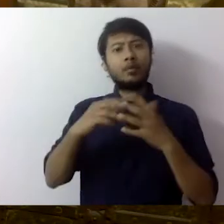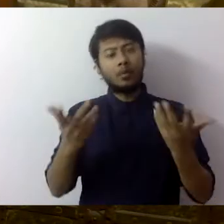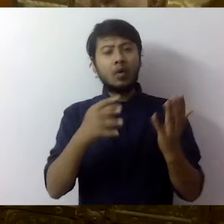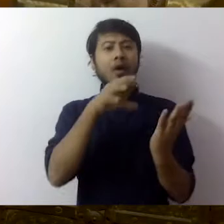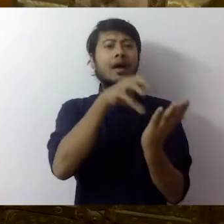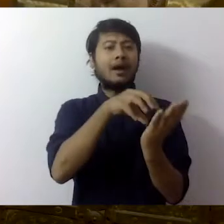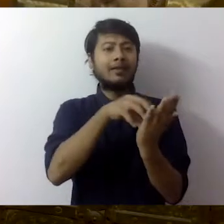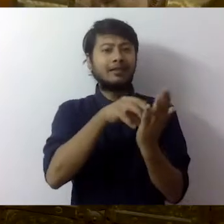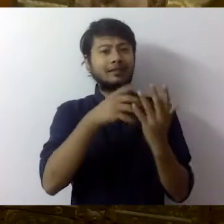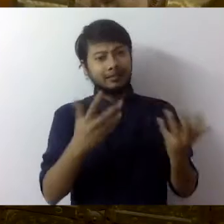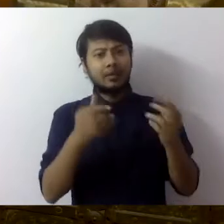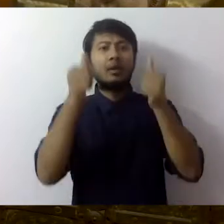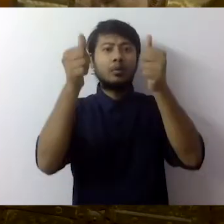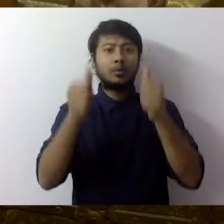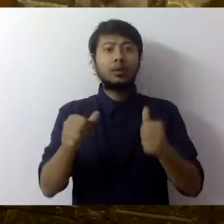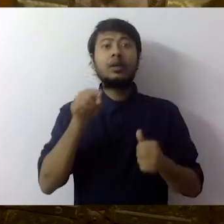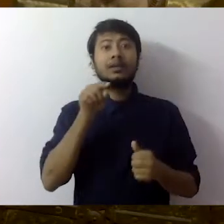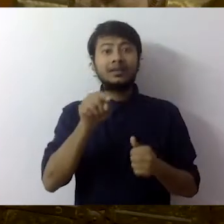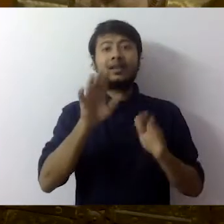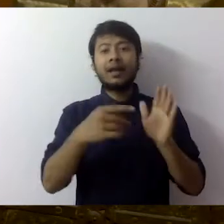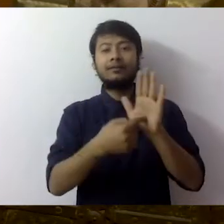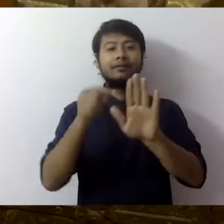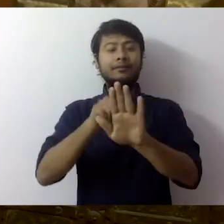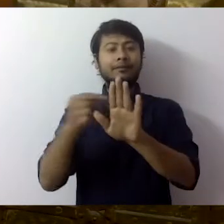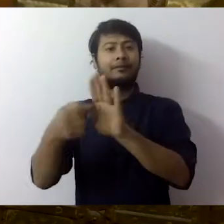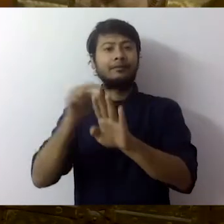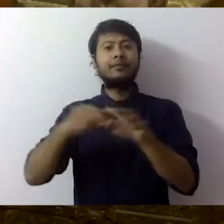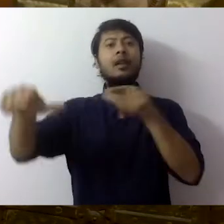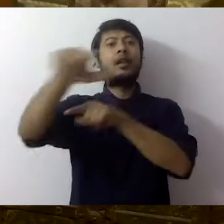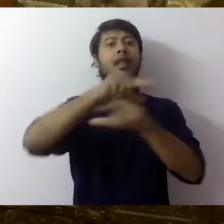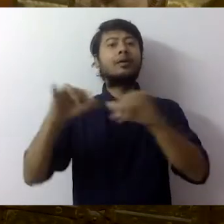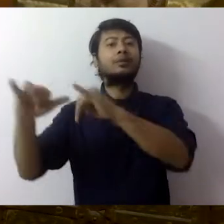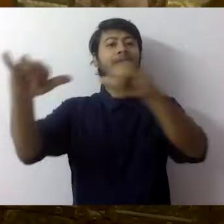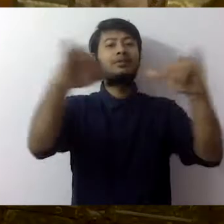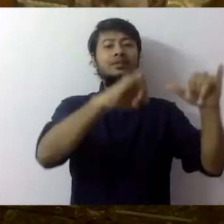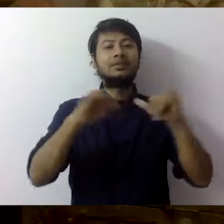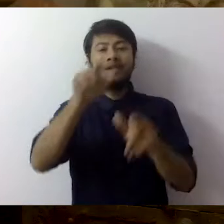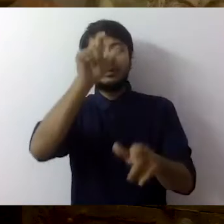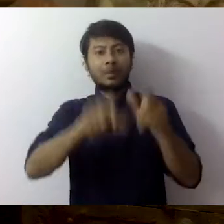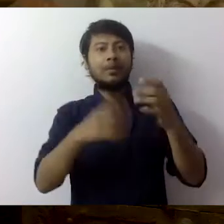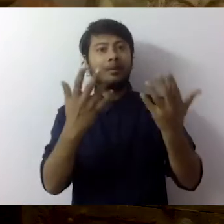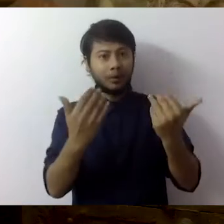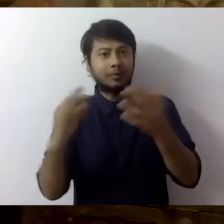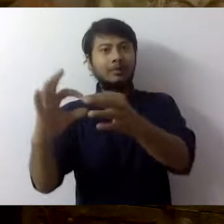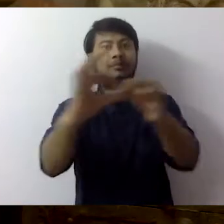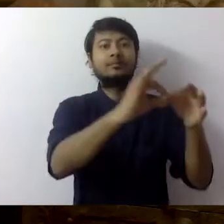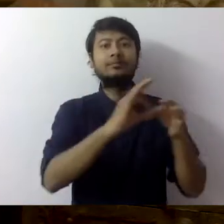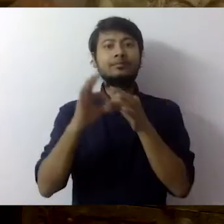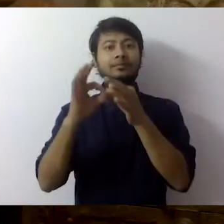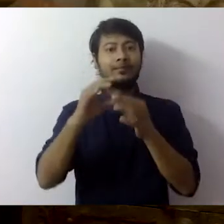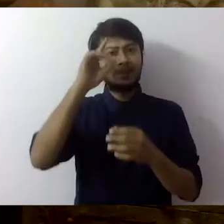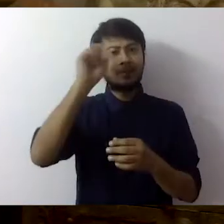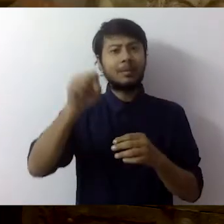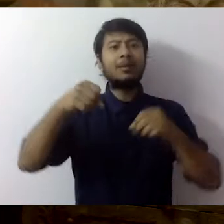a universal language, and they have the power to draw people together. Who would not remember the